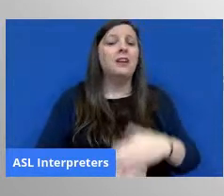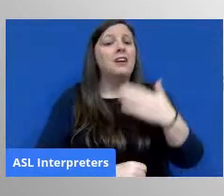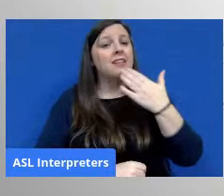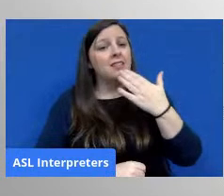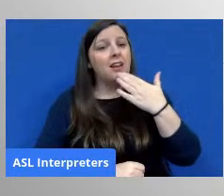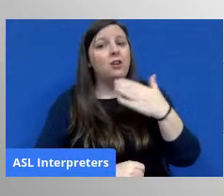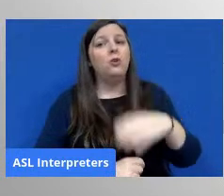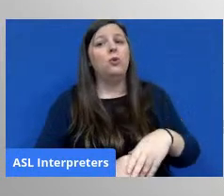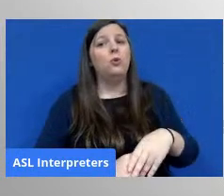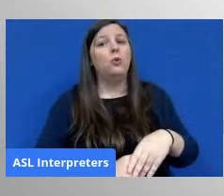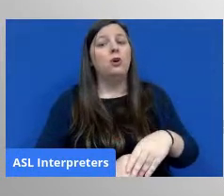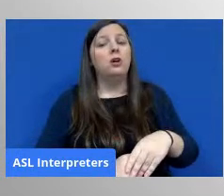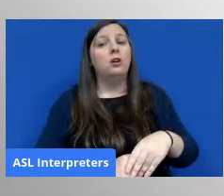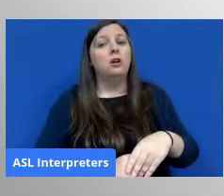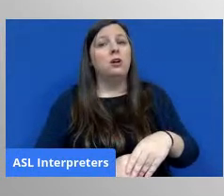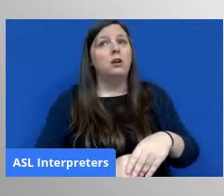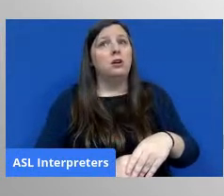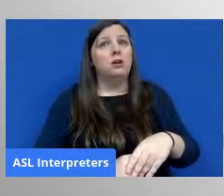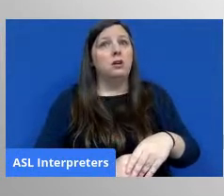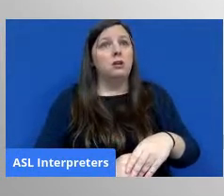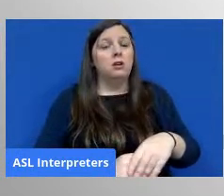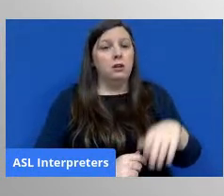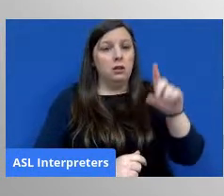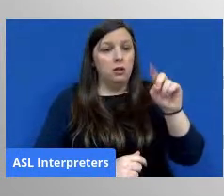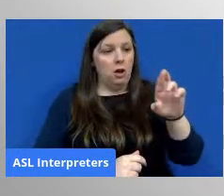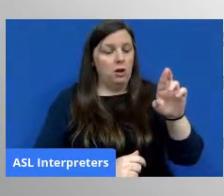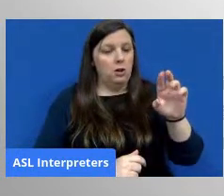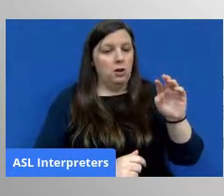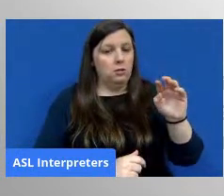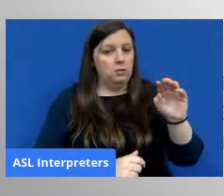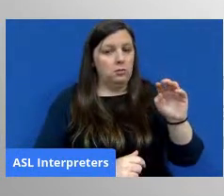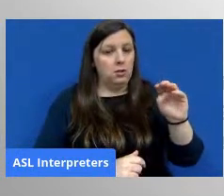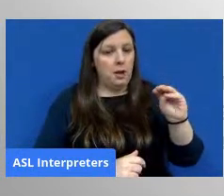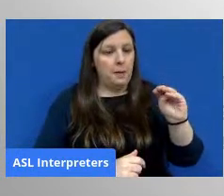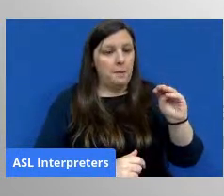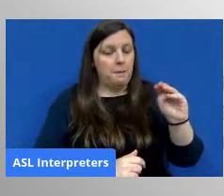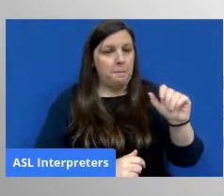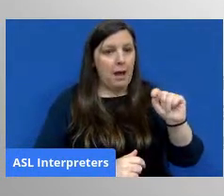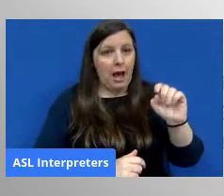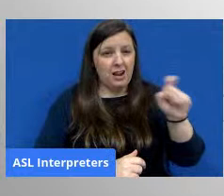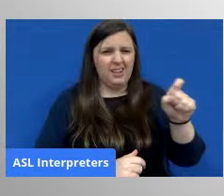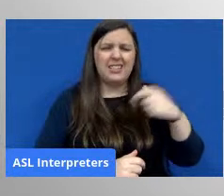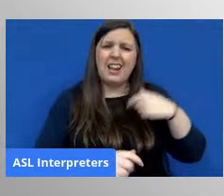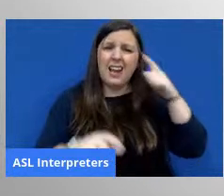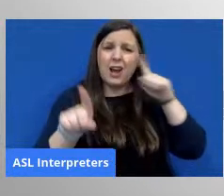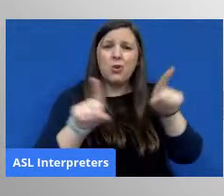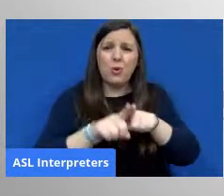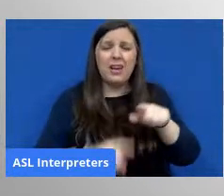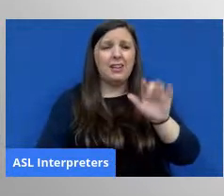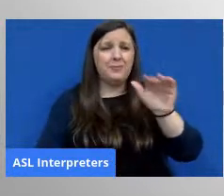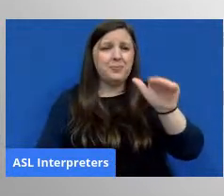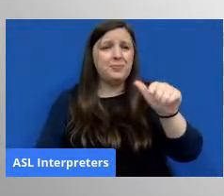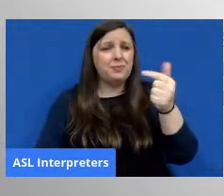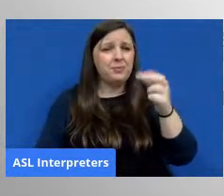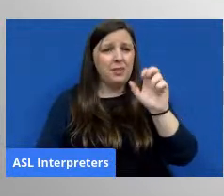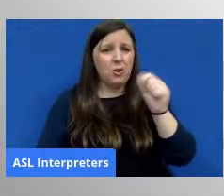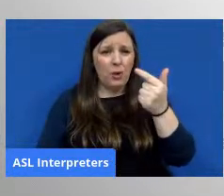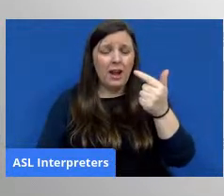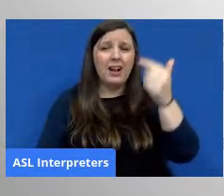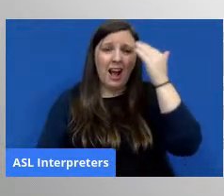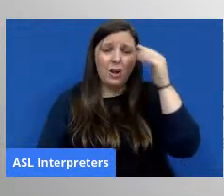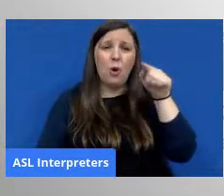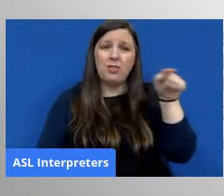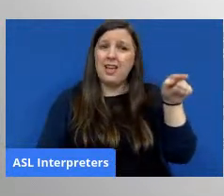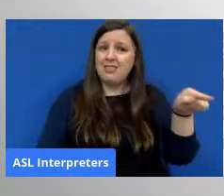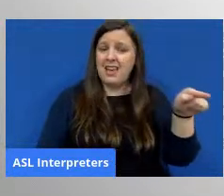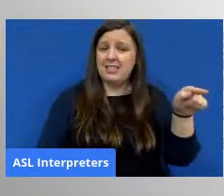And thank you, Dr. Maddox. I would agree. Greg, is there any way that this can, I know it's a public meeting, but